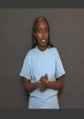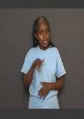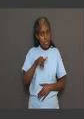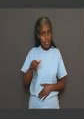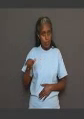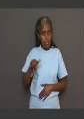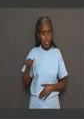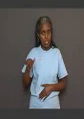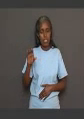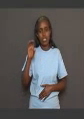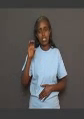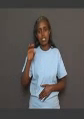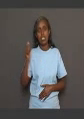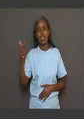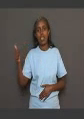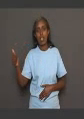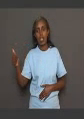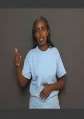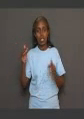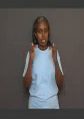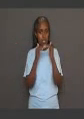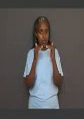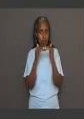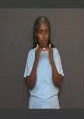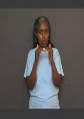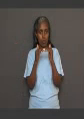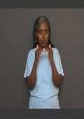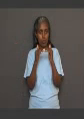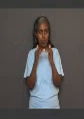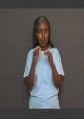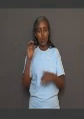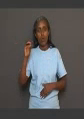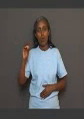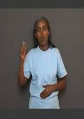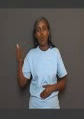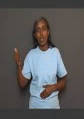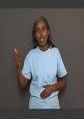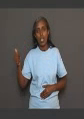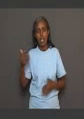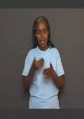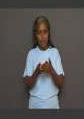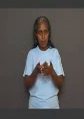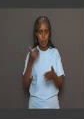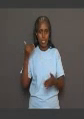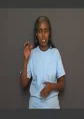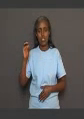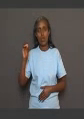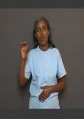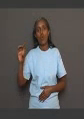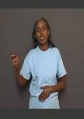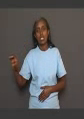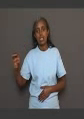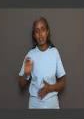Similarly, CA is equal to OA minus